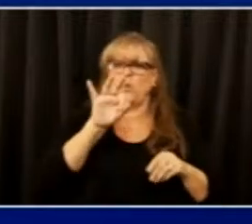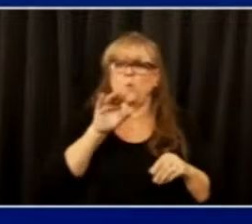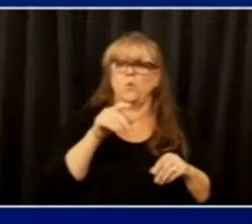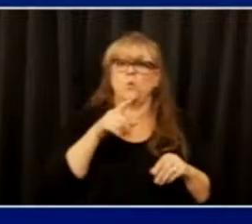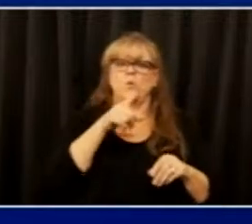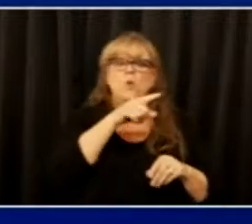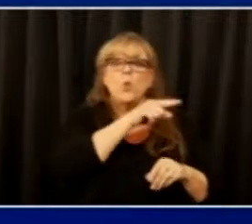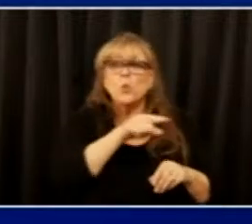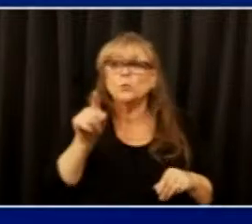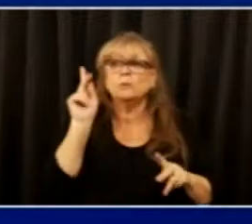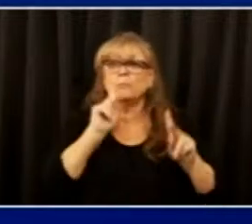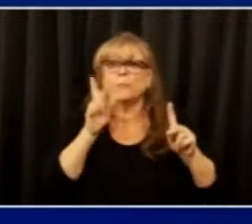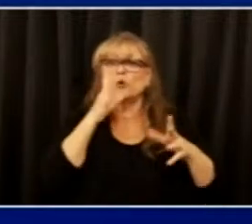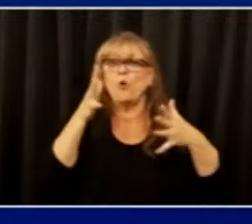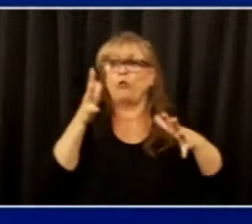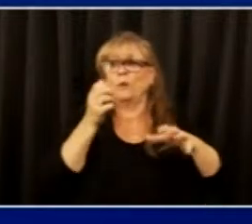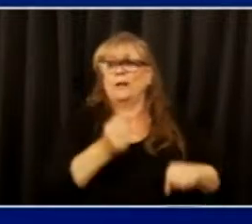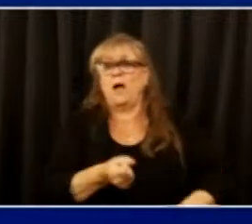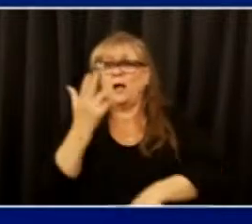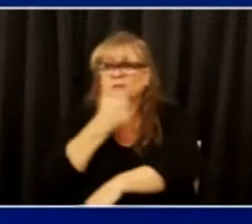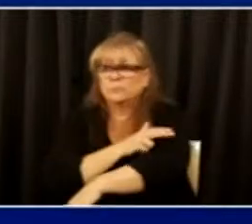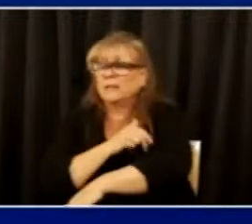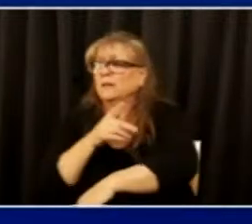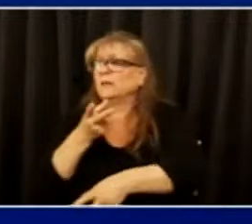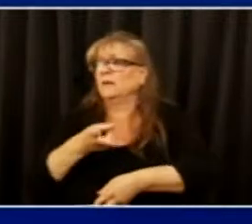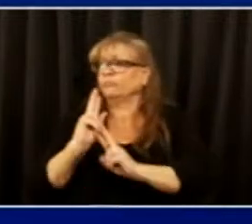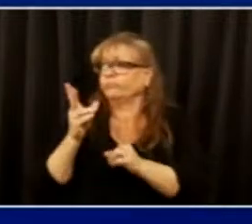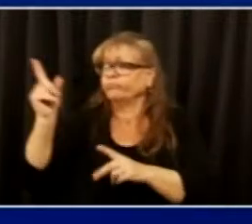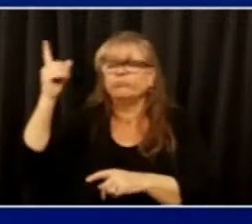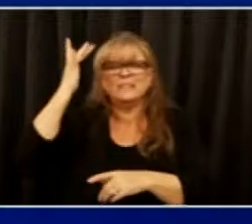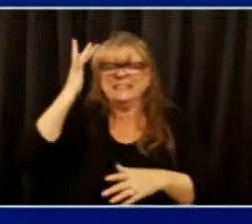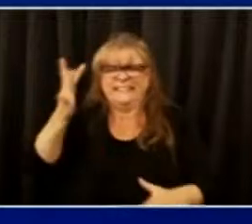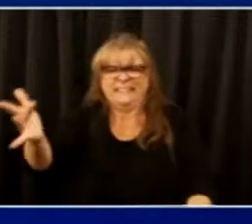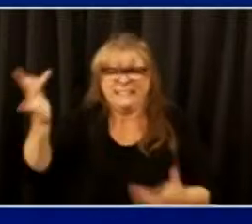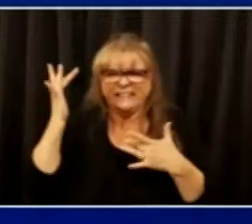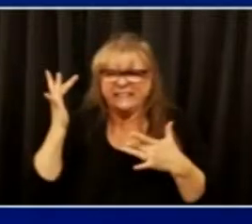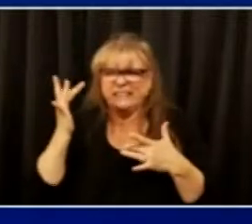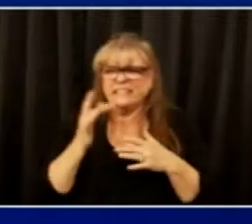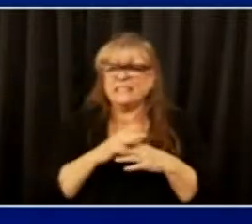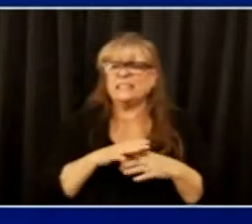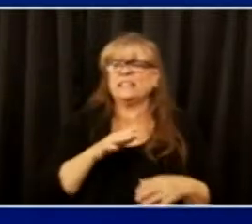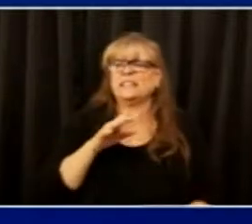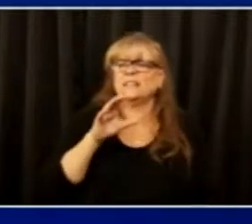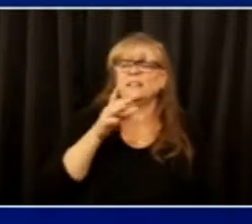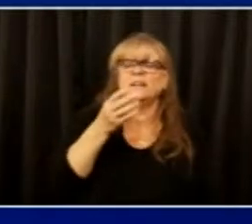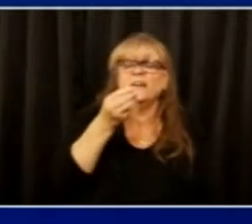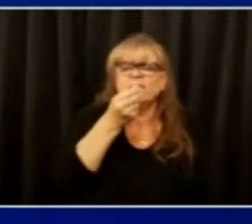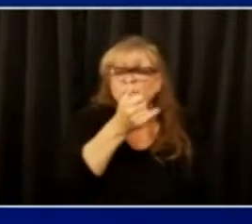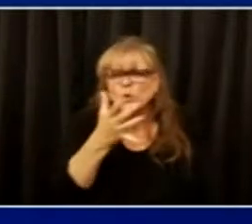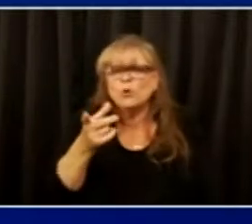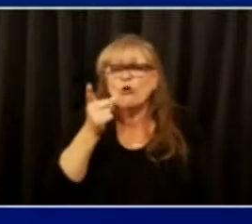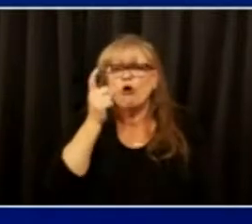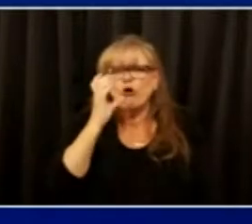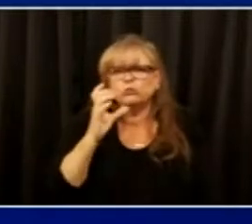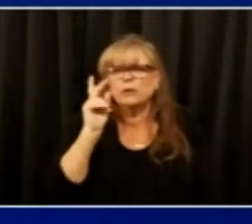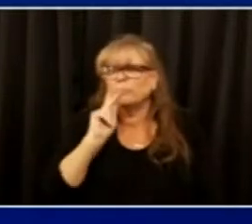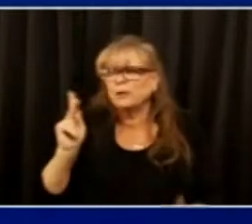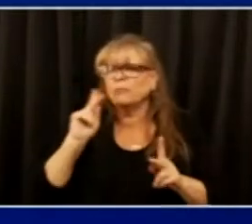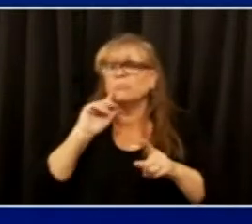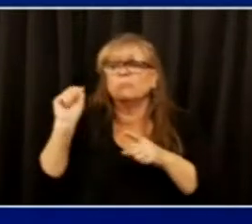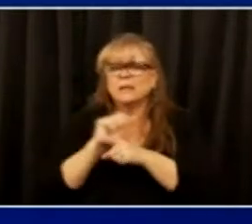deaths reported nationally from COVID-19 infection in children. And then we still continue to see the rare complication